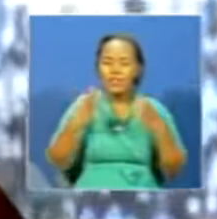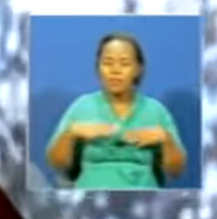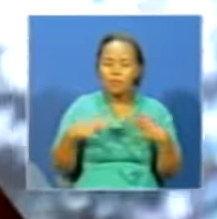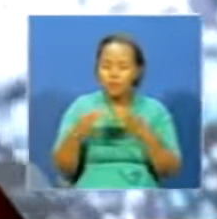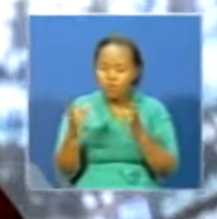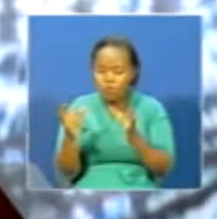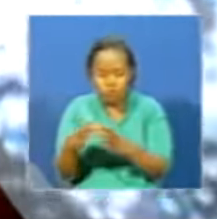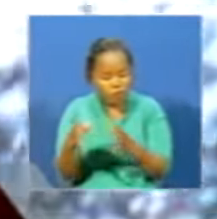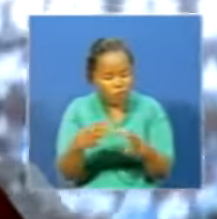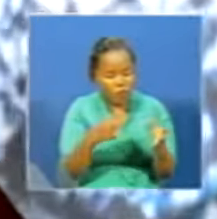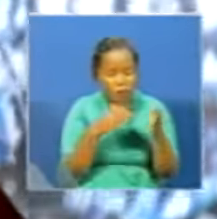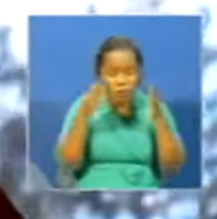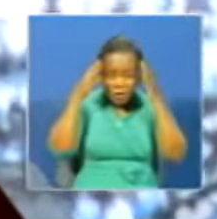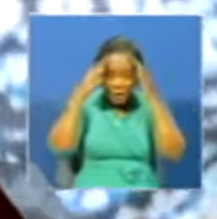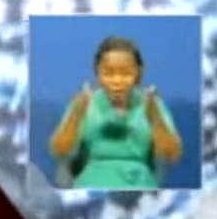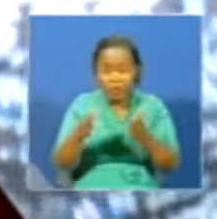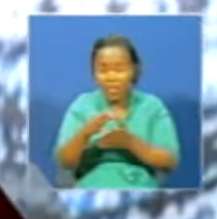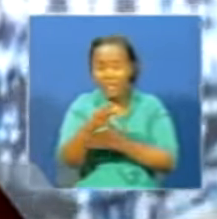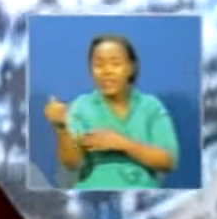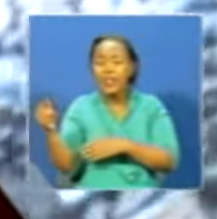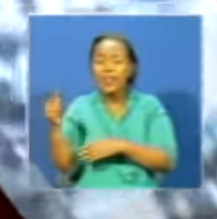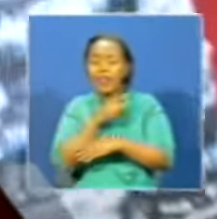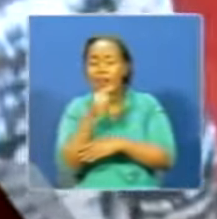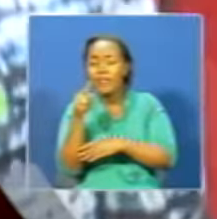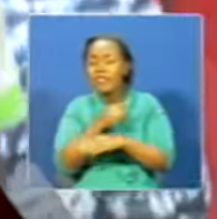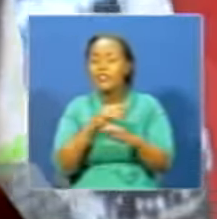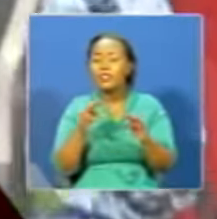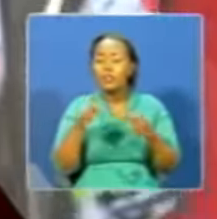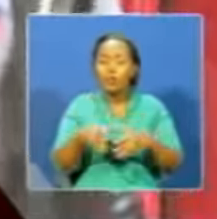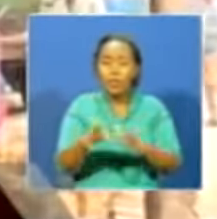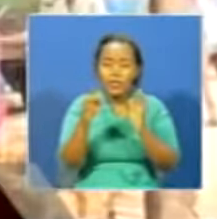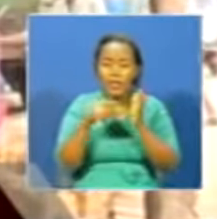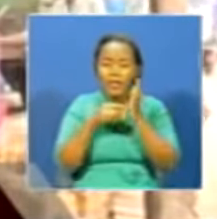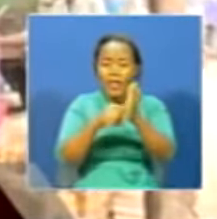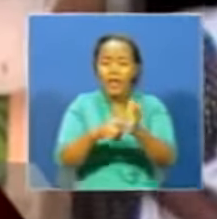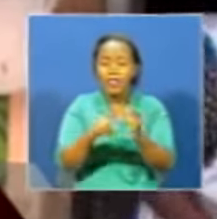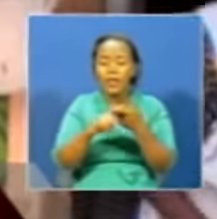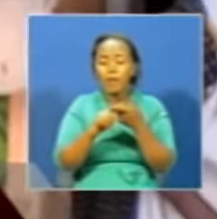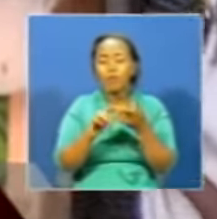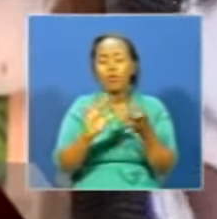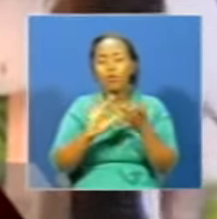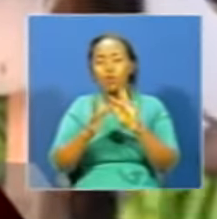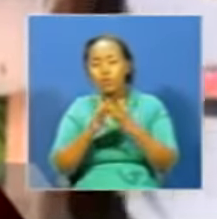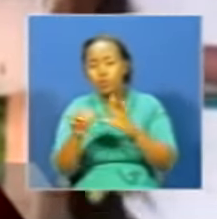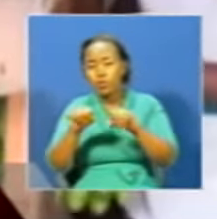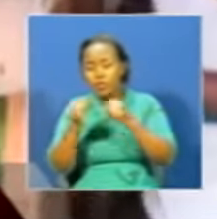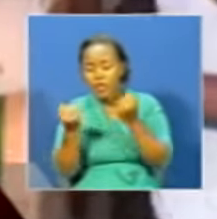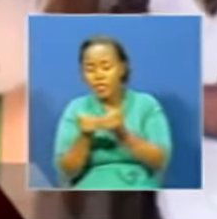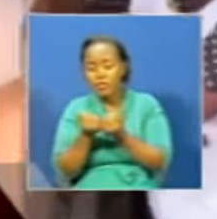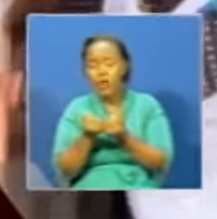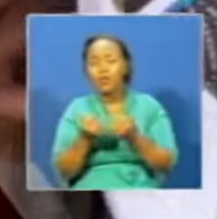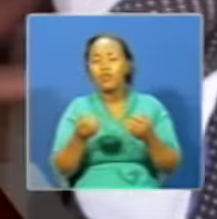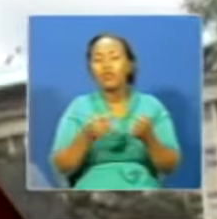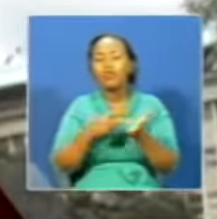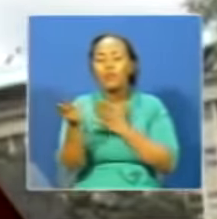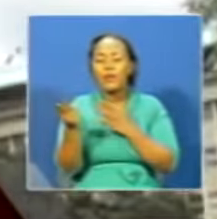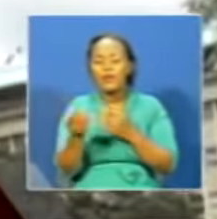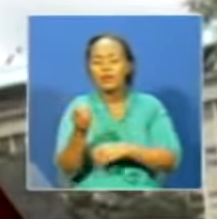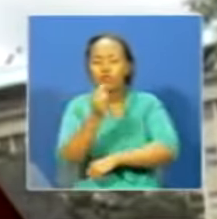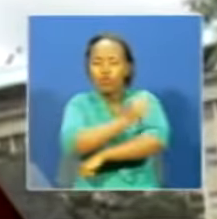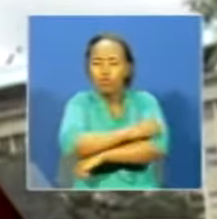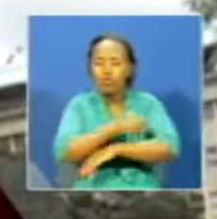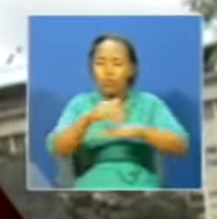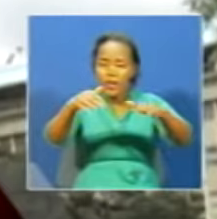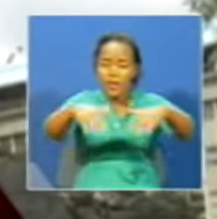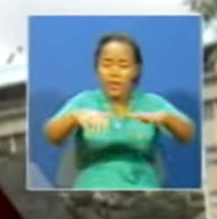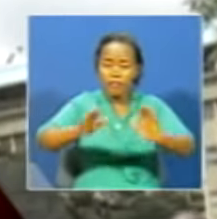traditional, inadequate risk mitigation mechanisms such as social networks to meet spiraling medical, school, and funeral costs